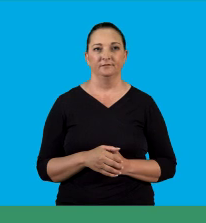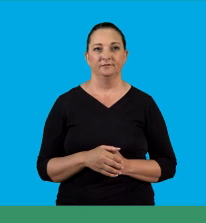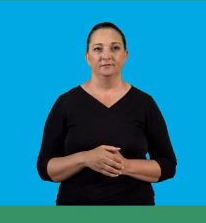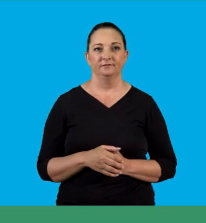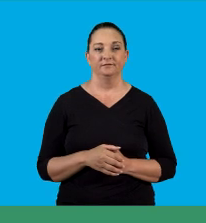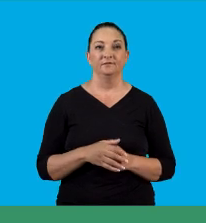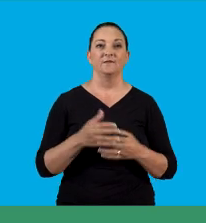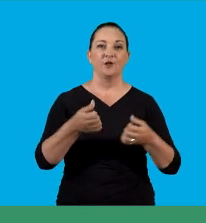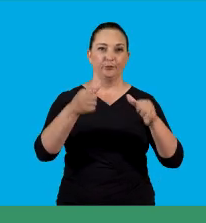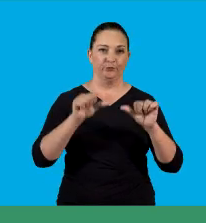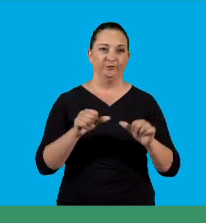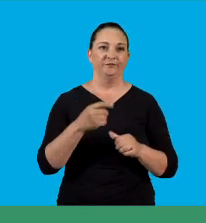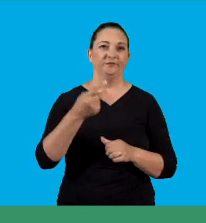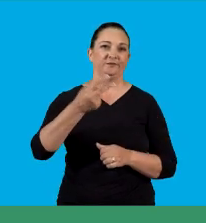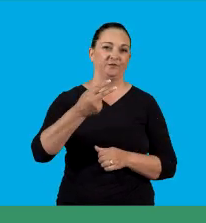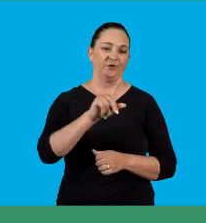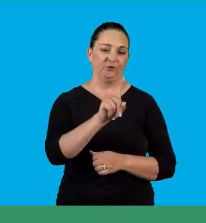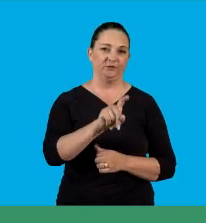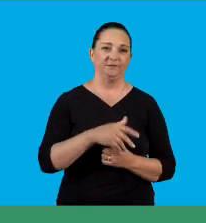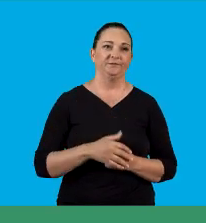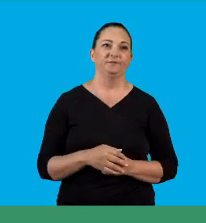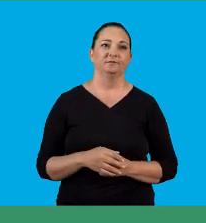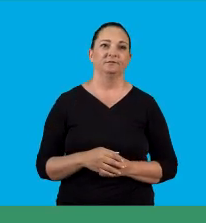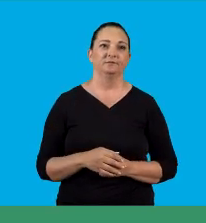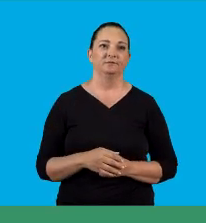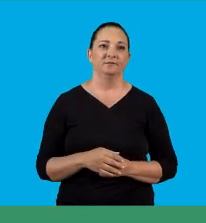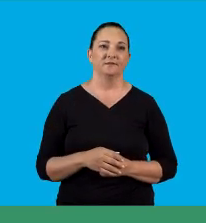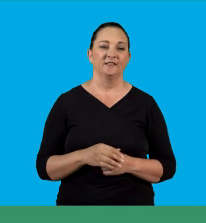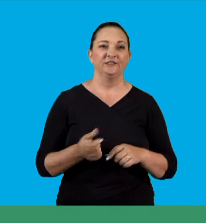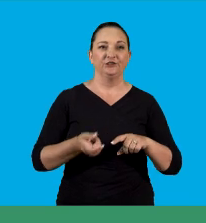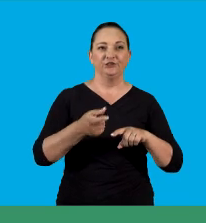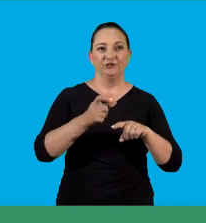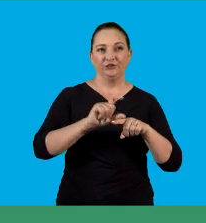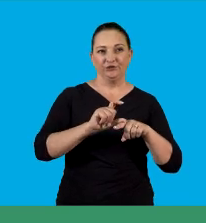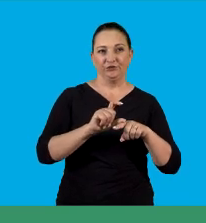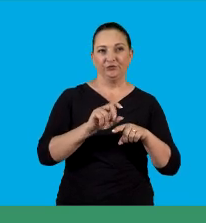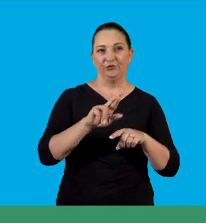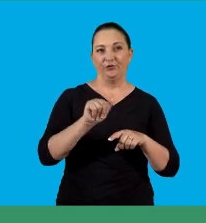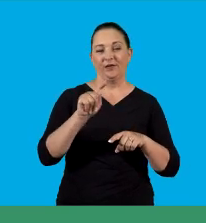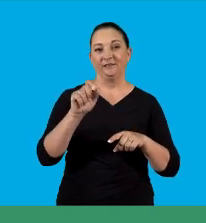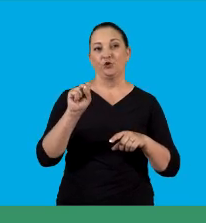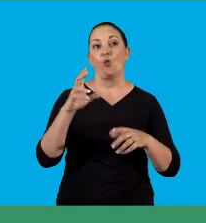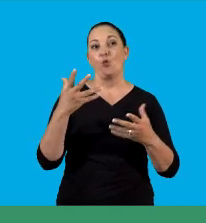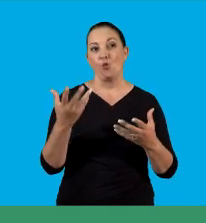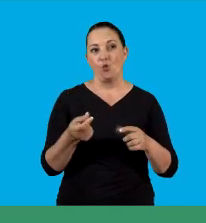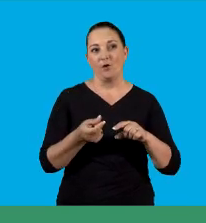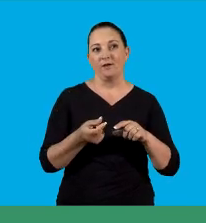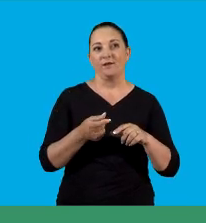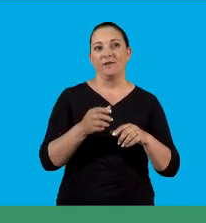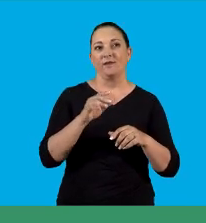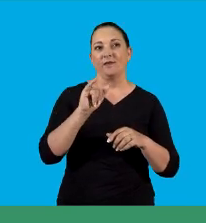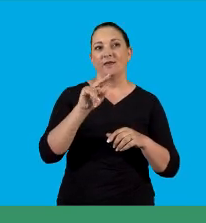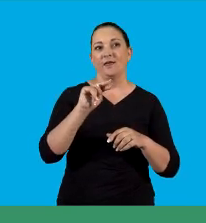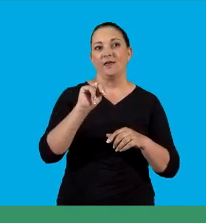Now, let's move on to the second question. Interest rates or inflation refers to the general increase in